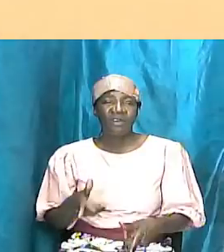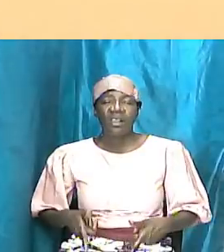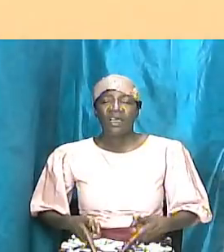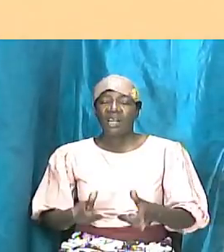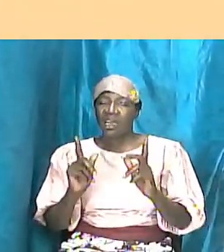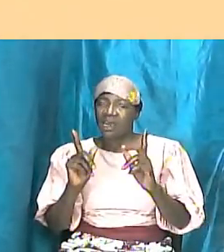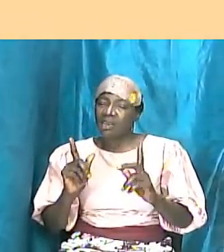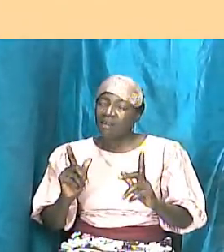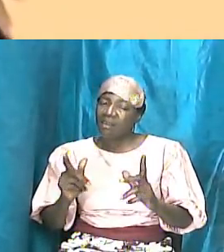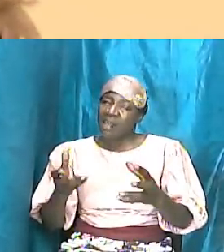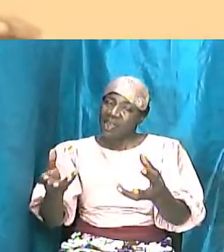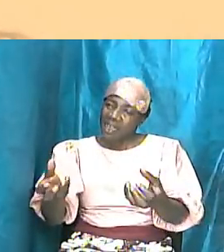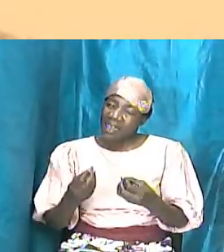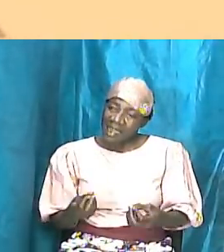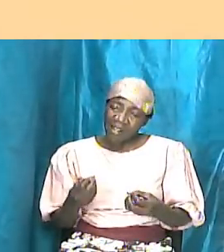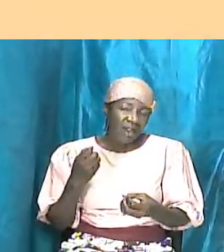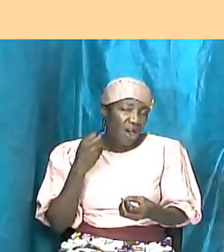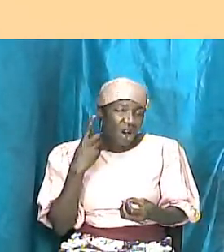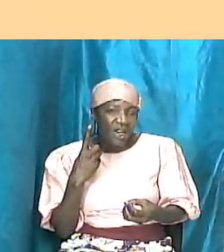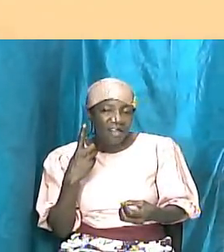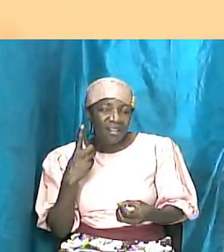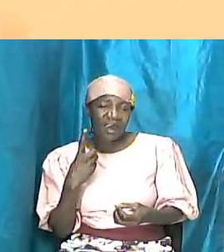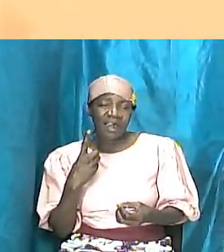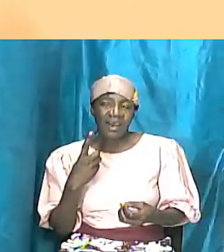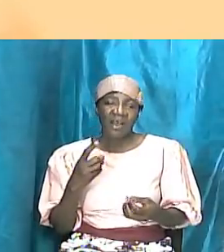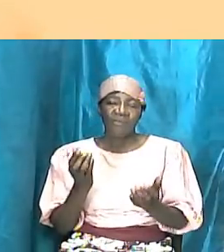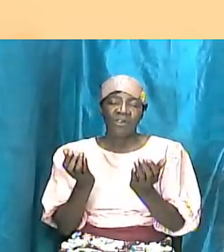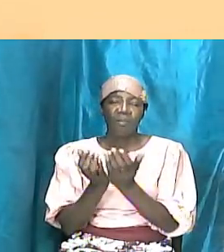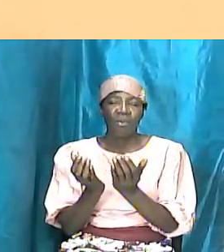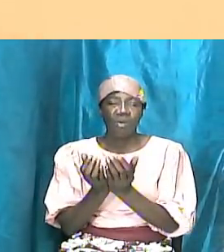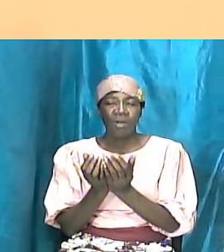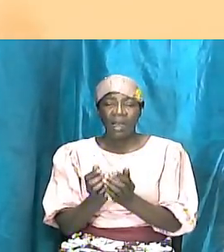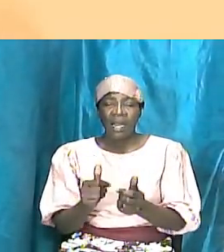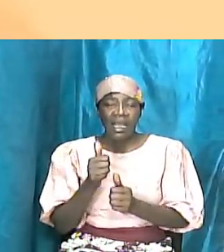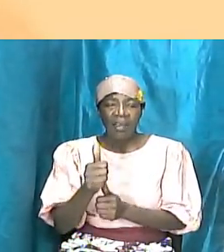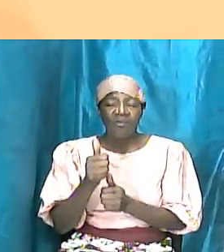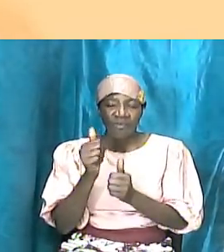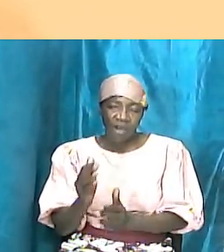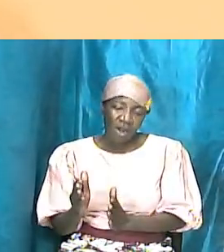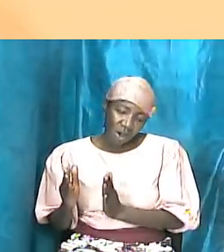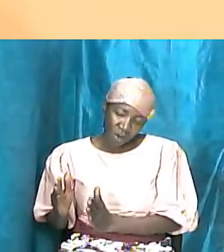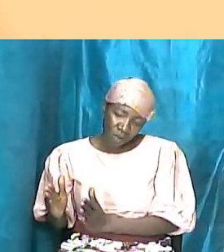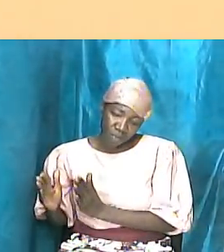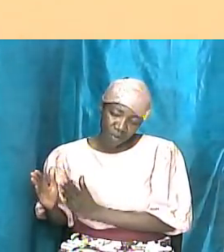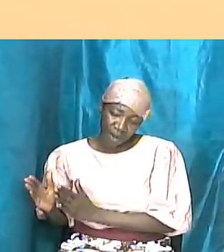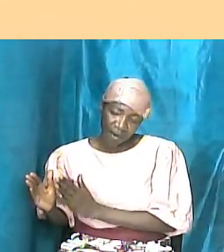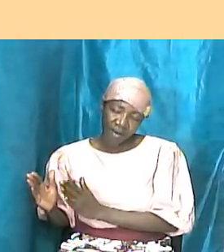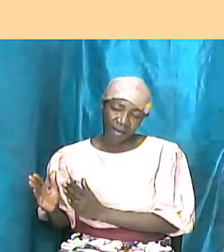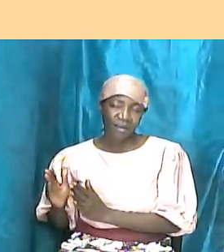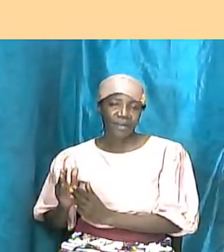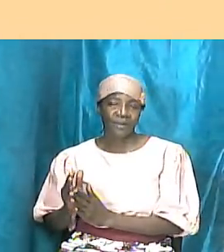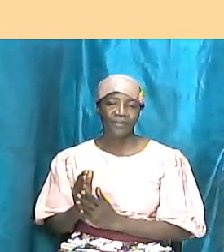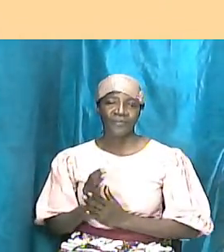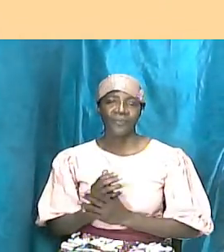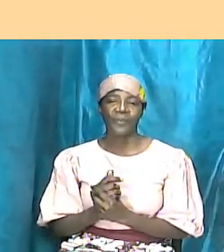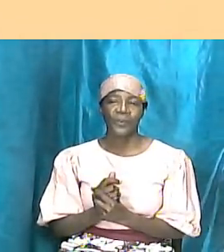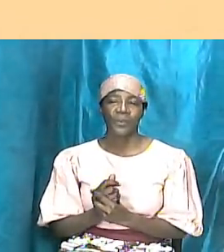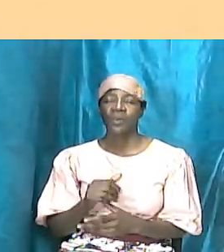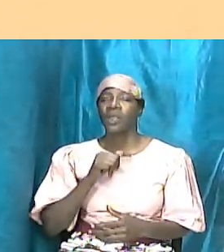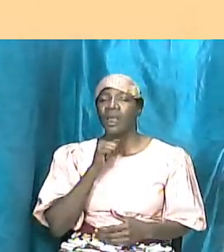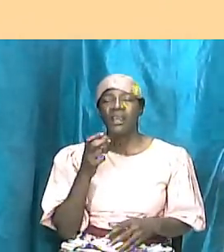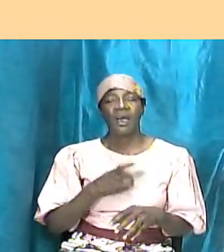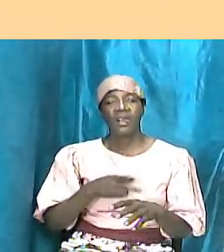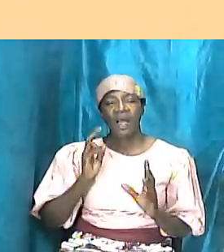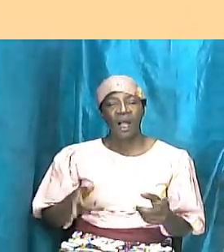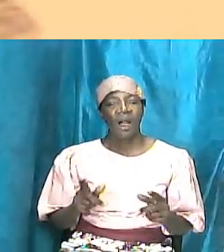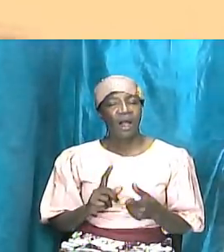a feel for the book and understand that the book follows pattern and is not difficult to